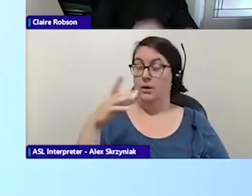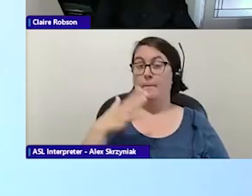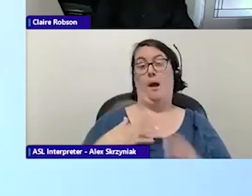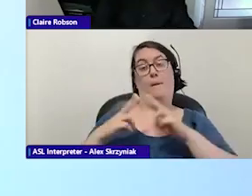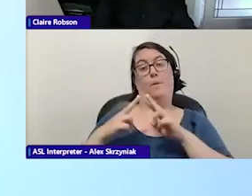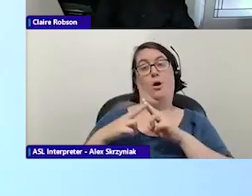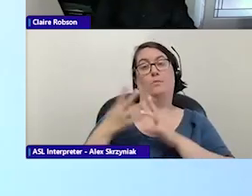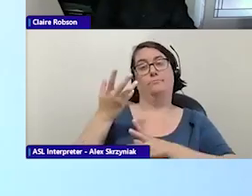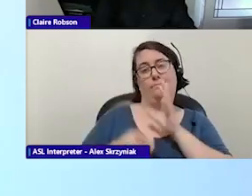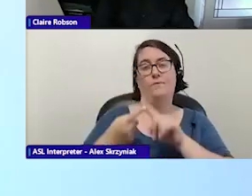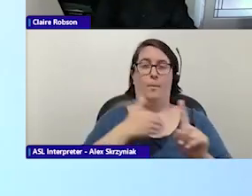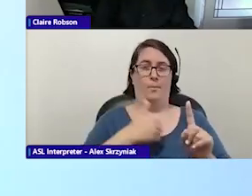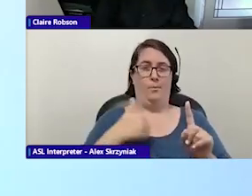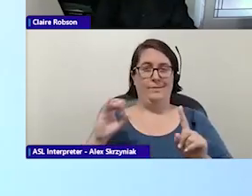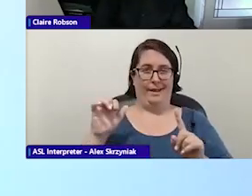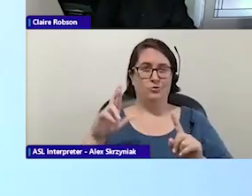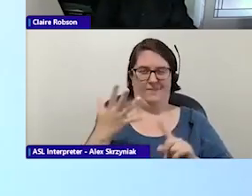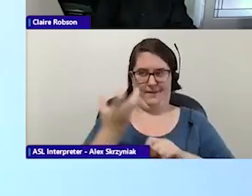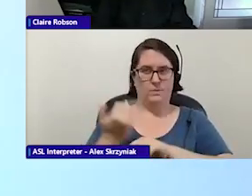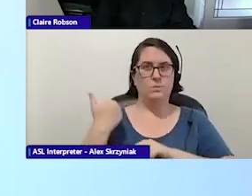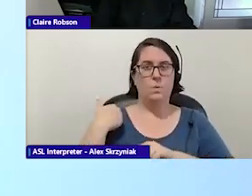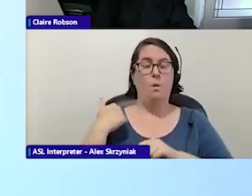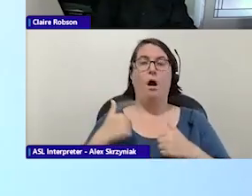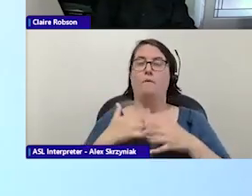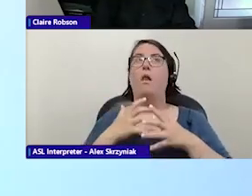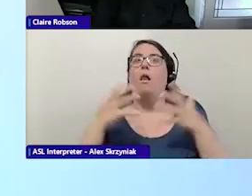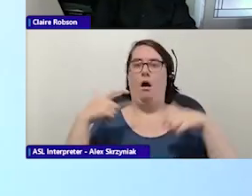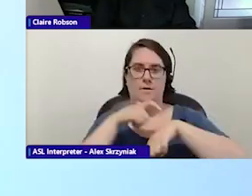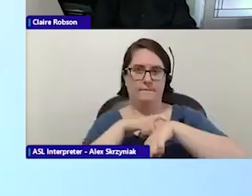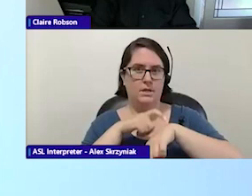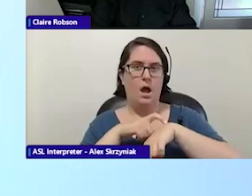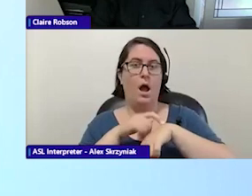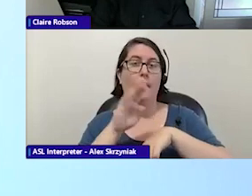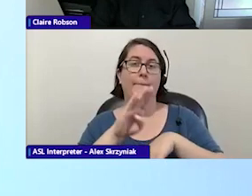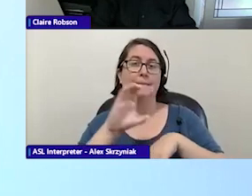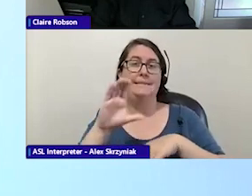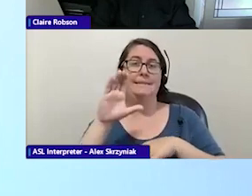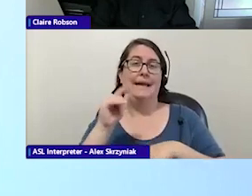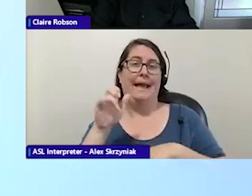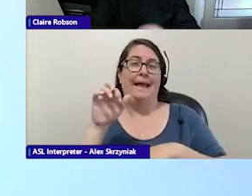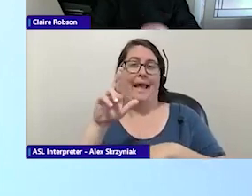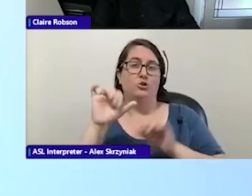breast cancer 5 years ago, spent a lot of time at the BC Cancer